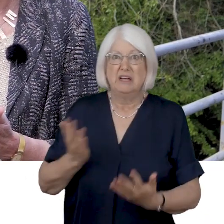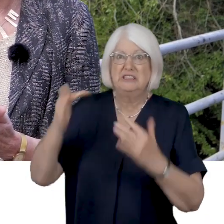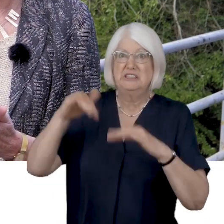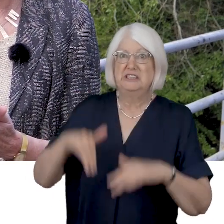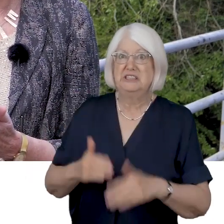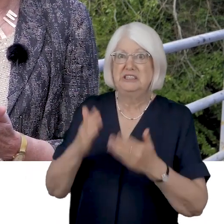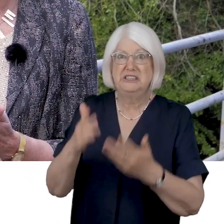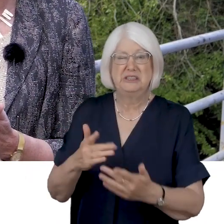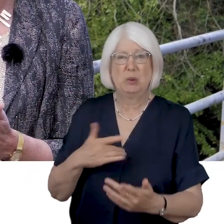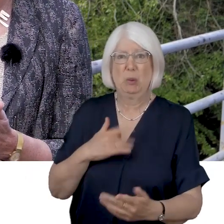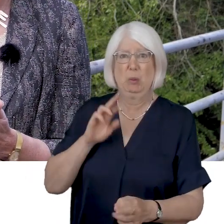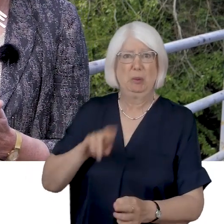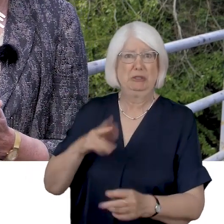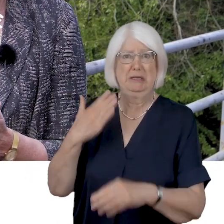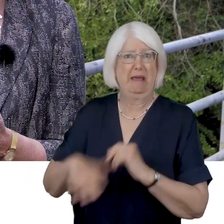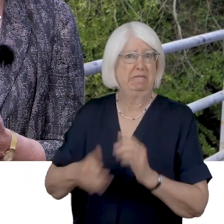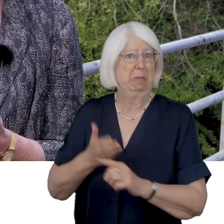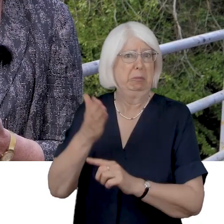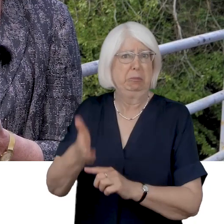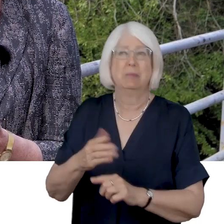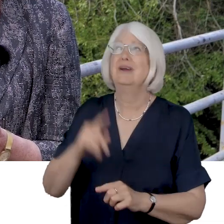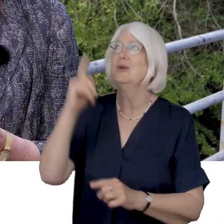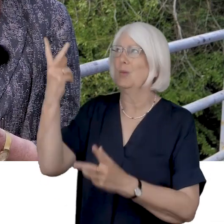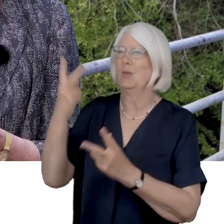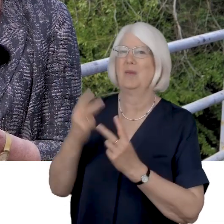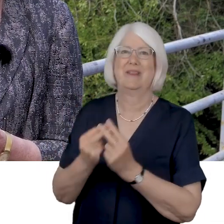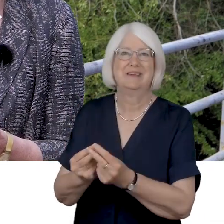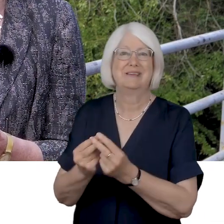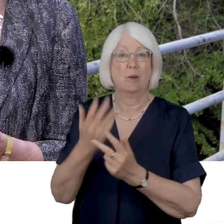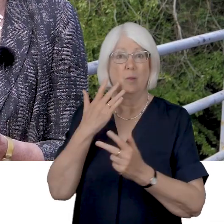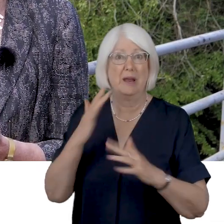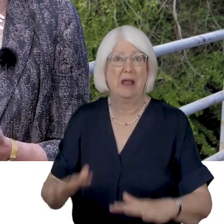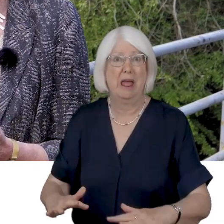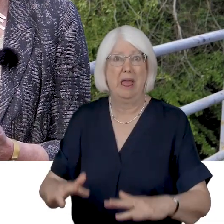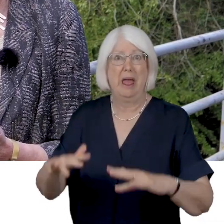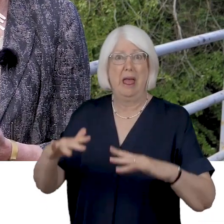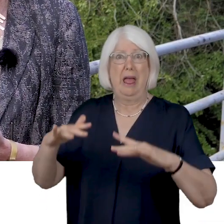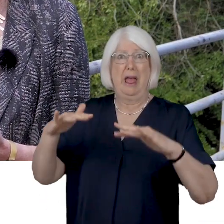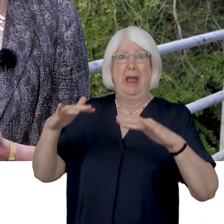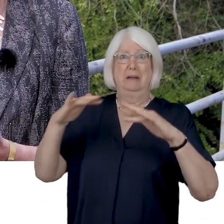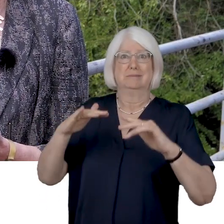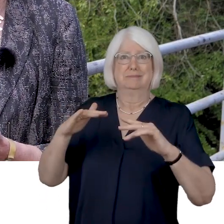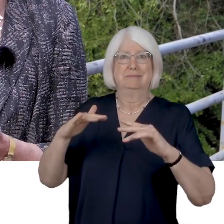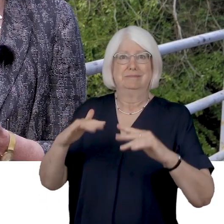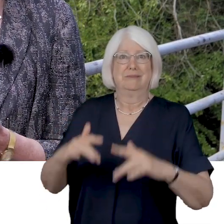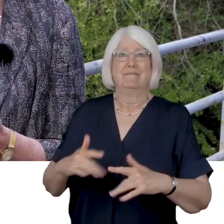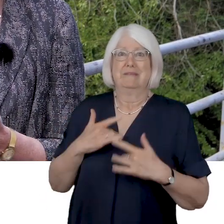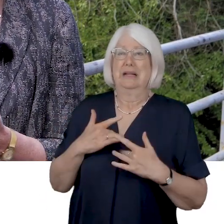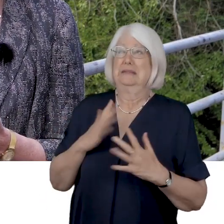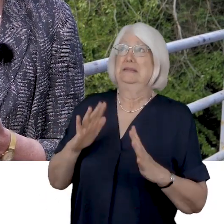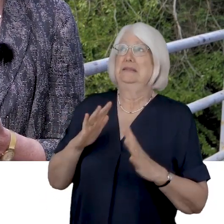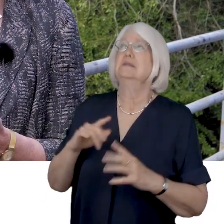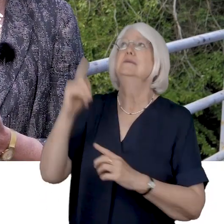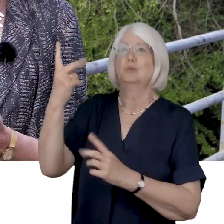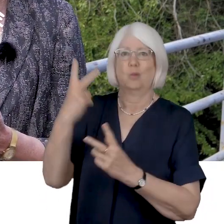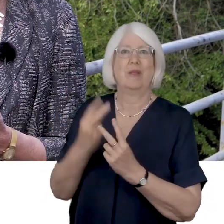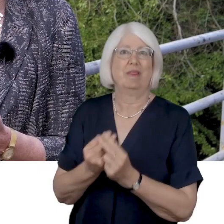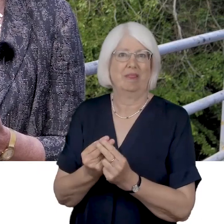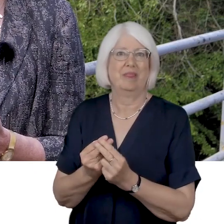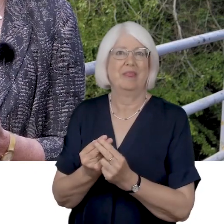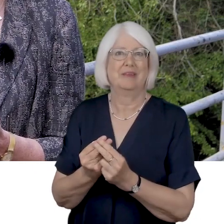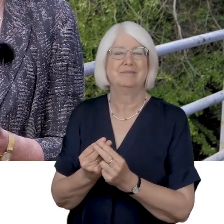out, you are with us. When the waters rise and we are overwhelmed, you are